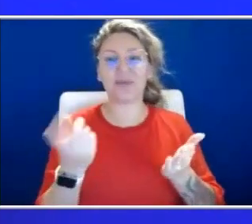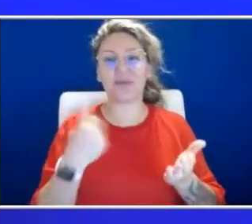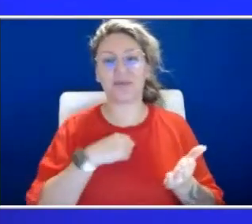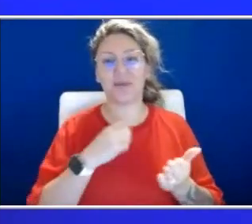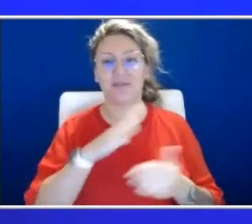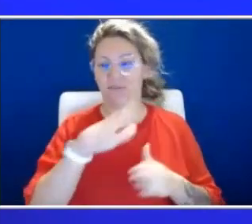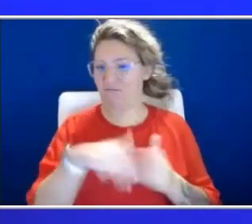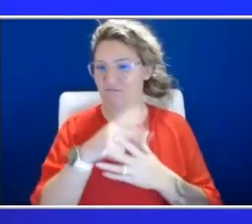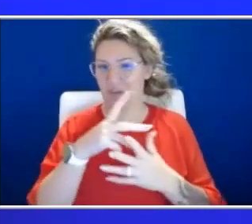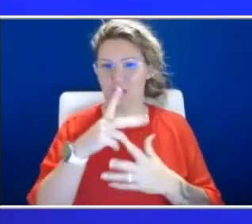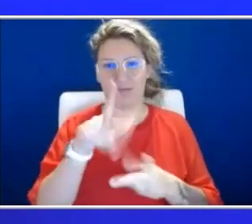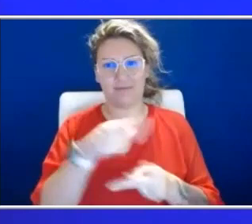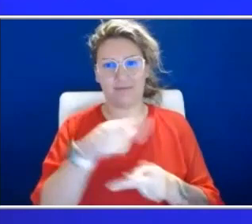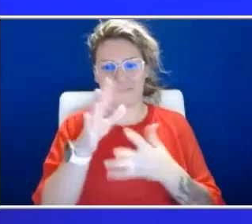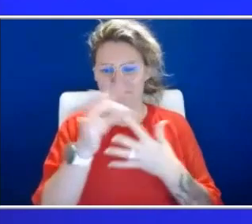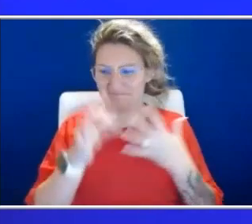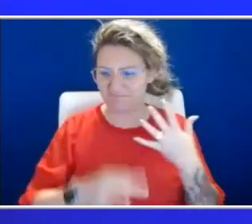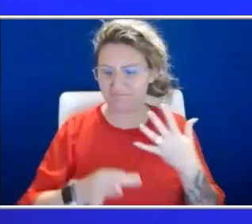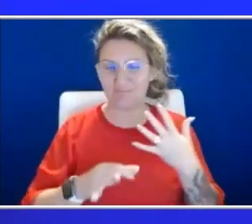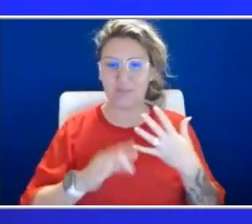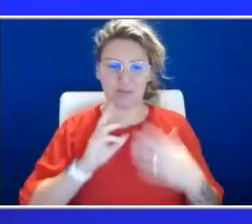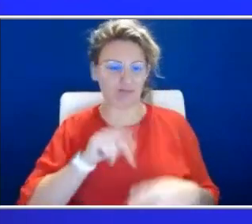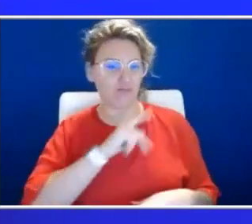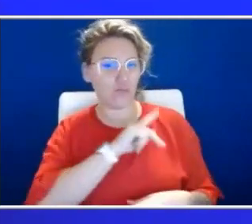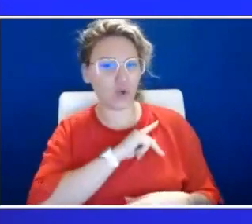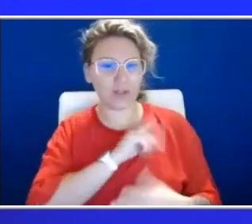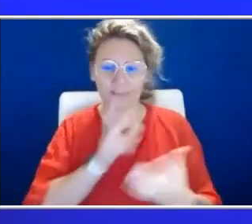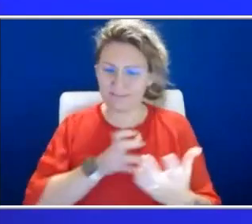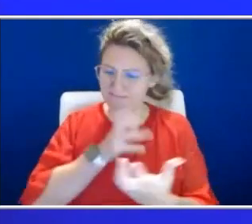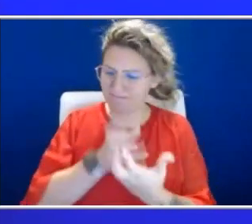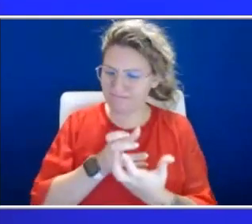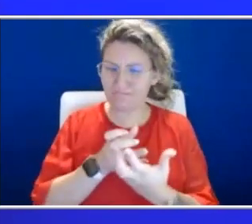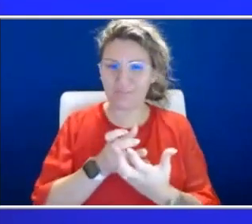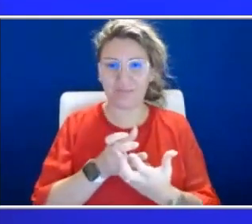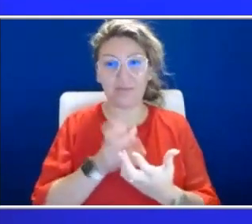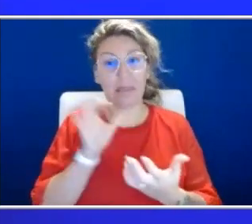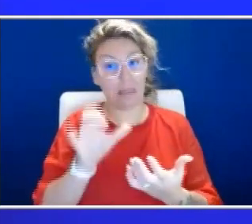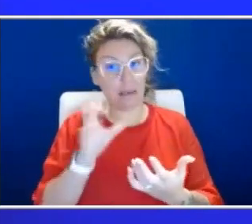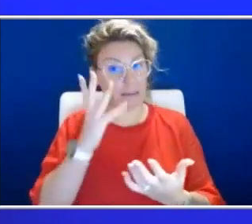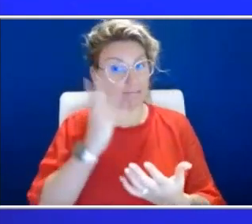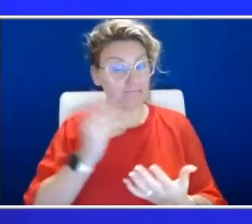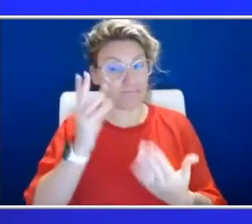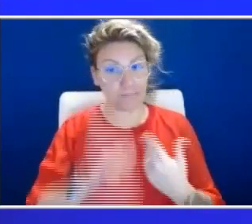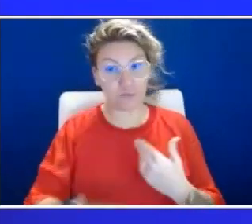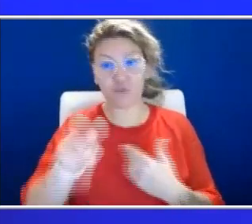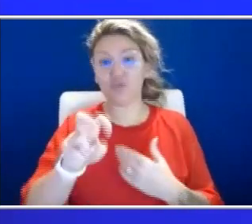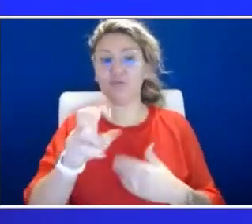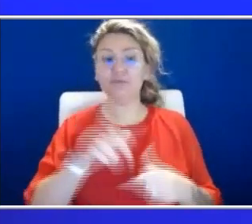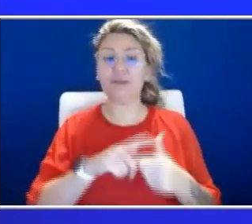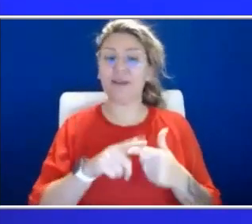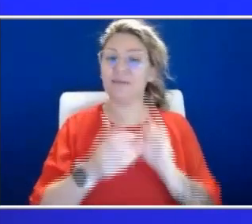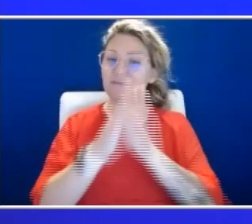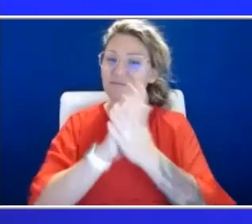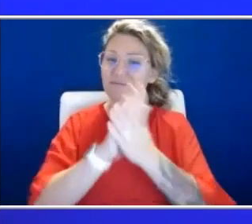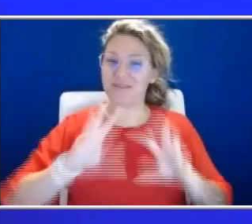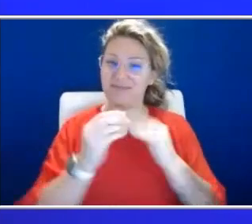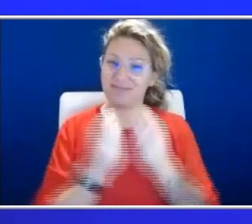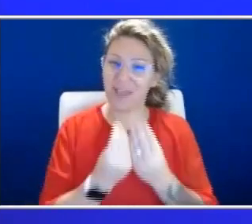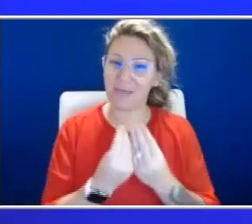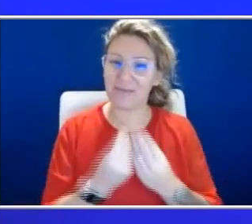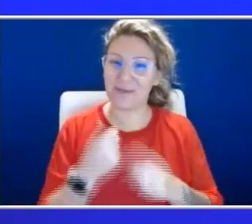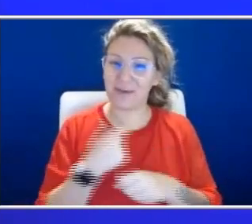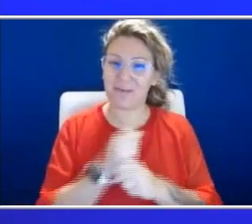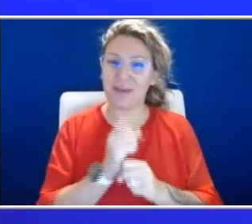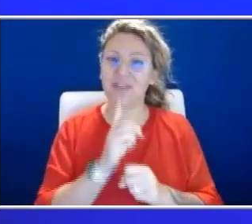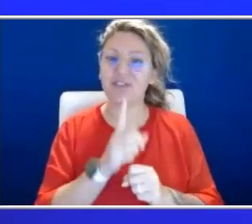options to personalize what you would like. It's a journey, and oftentimes we become like family. So make sure that you